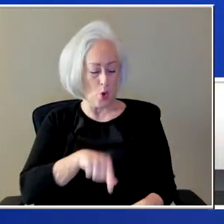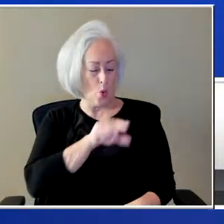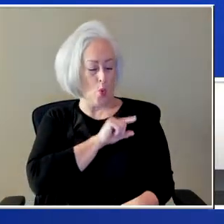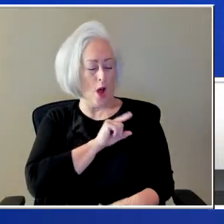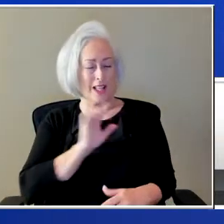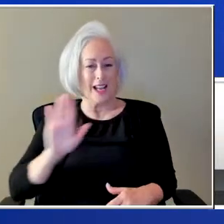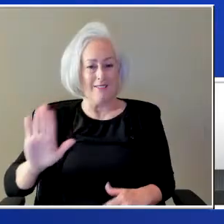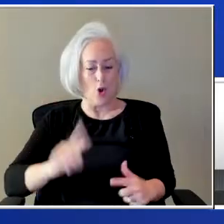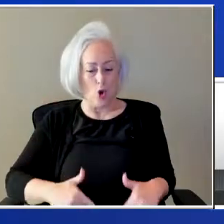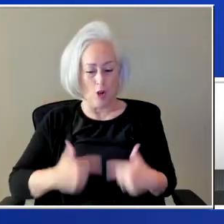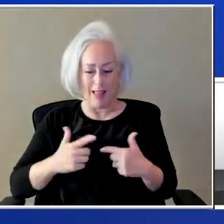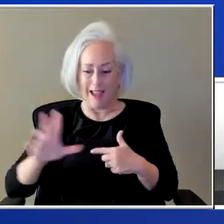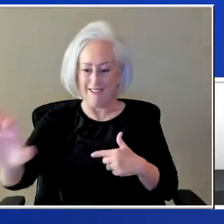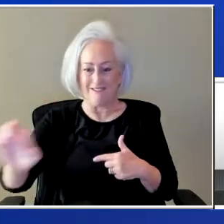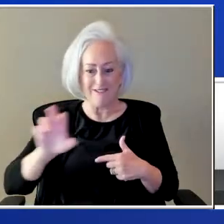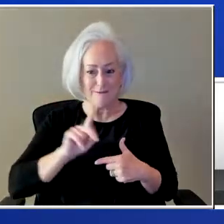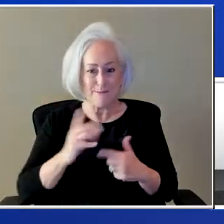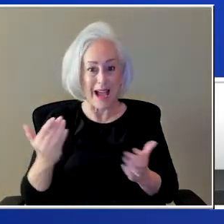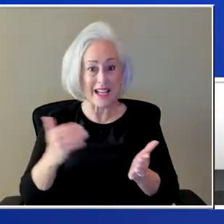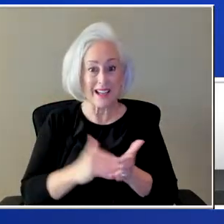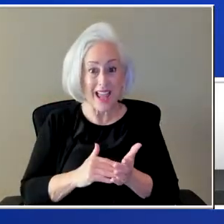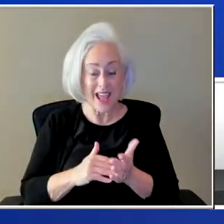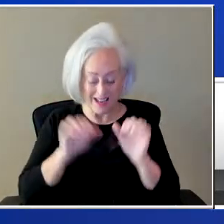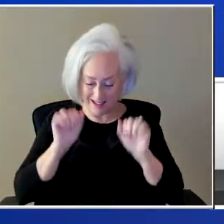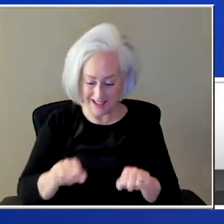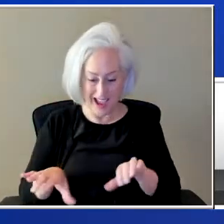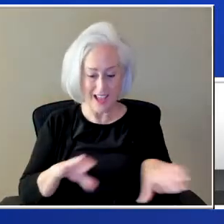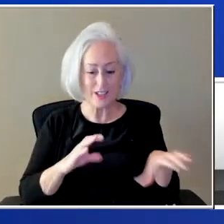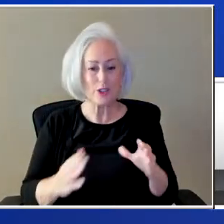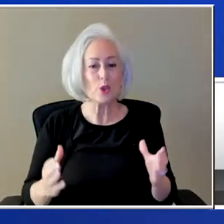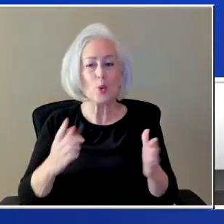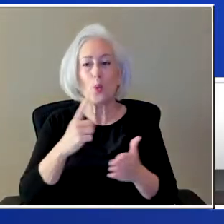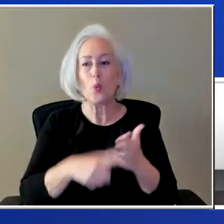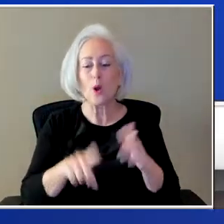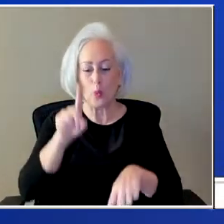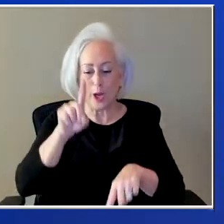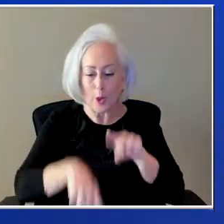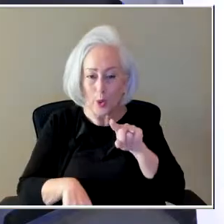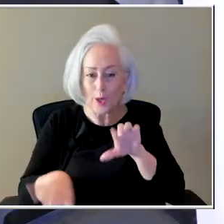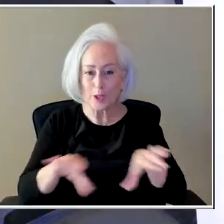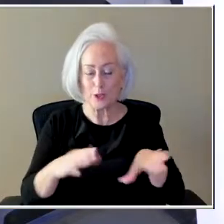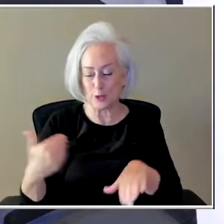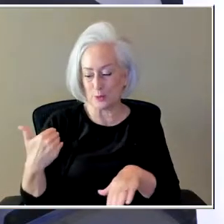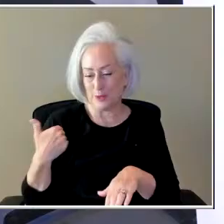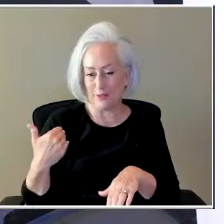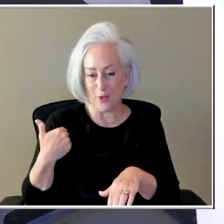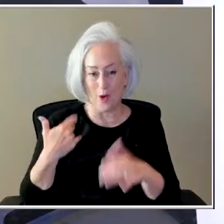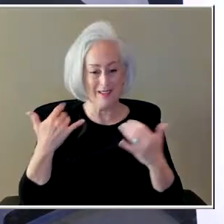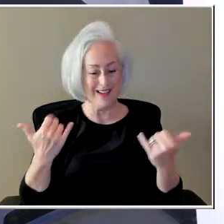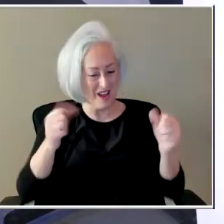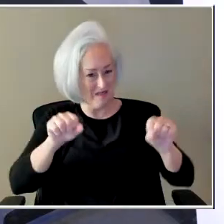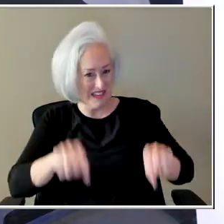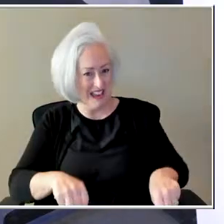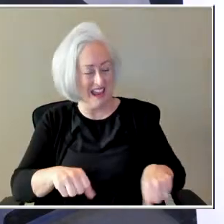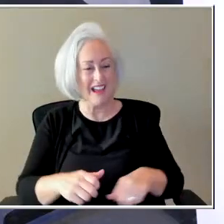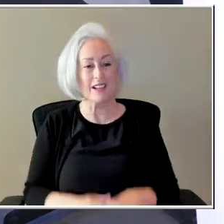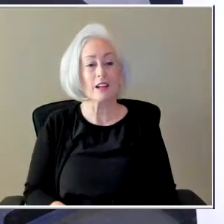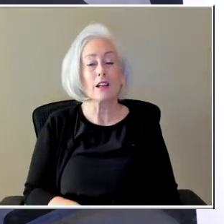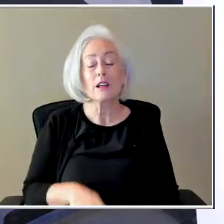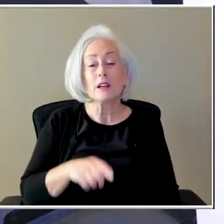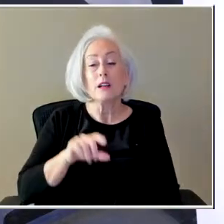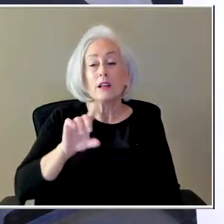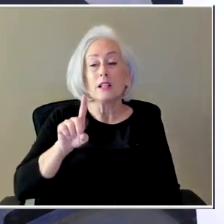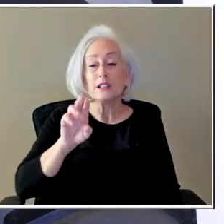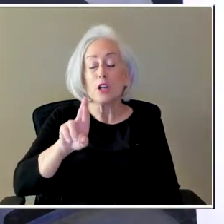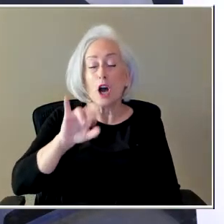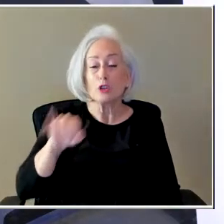that before we weren't able to do. So, Dr. J, let's go back to when you originally met Joyce. Talking about surgery,